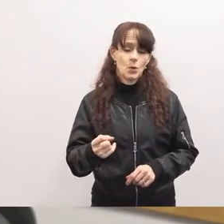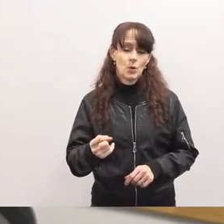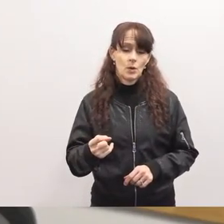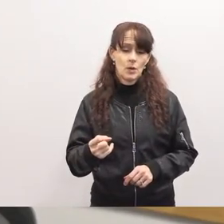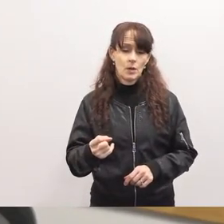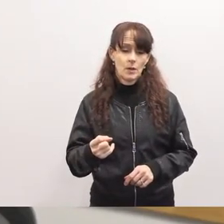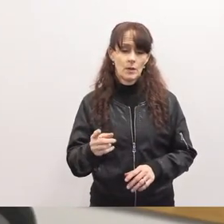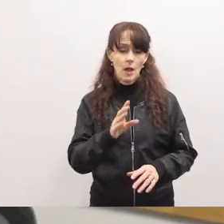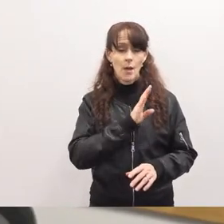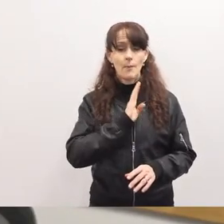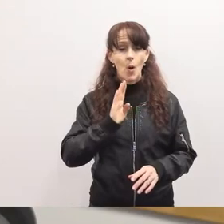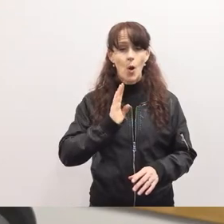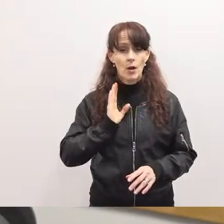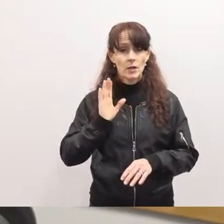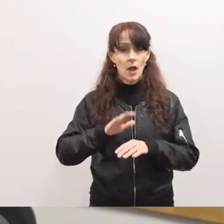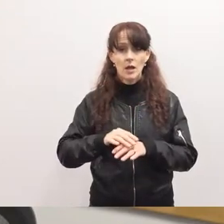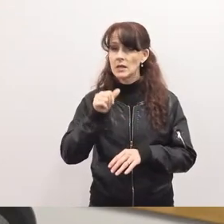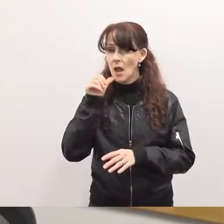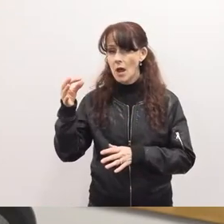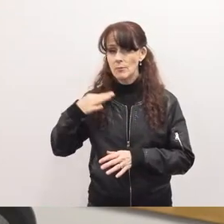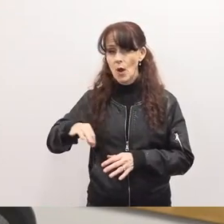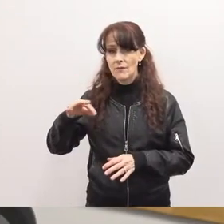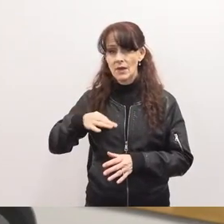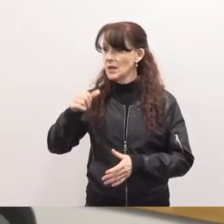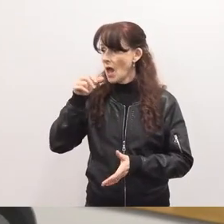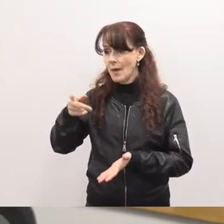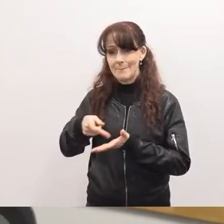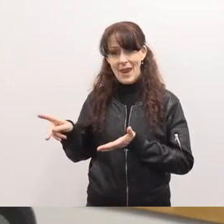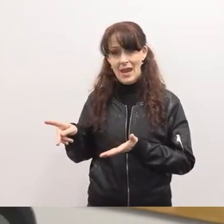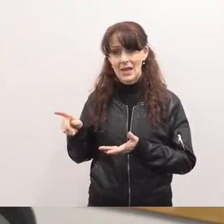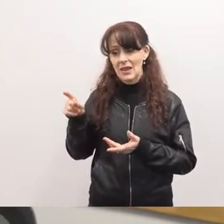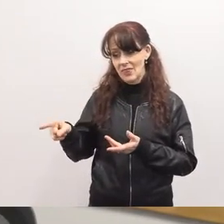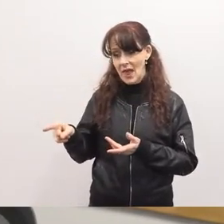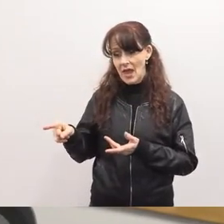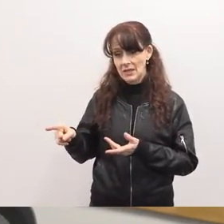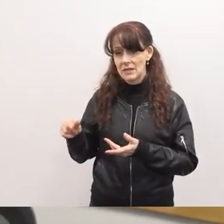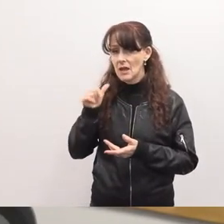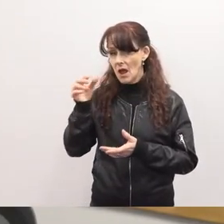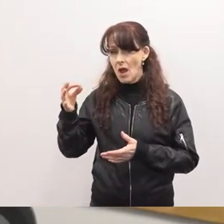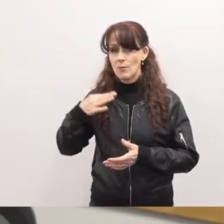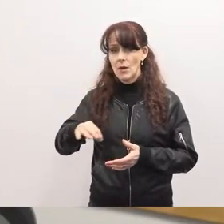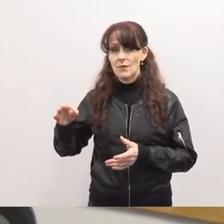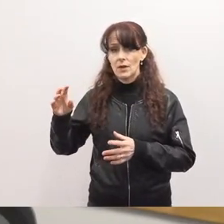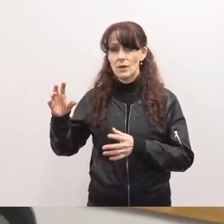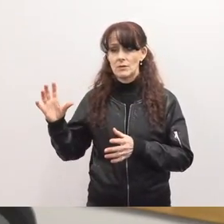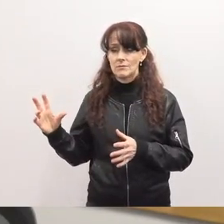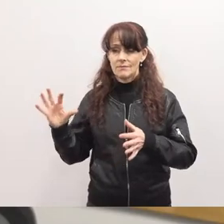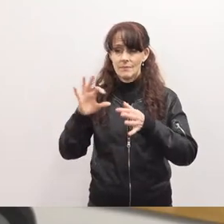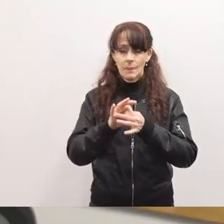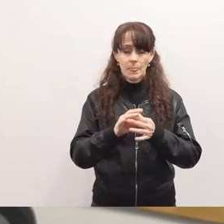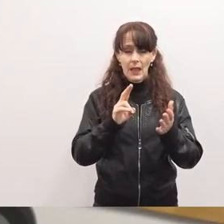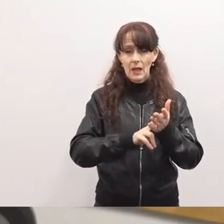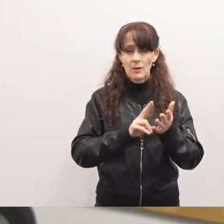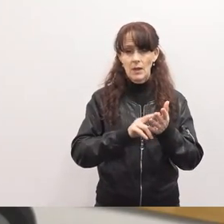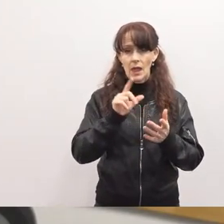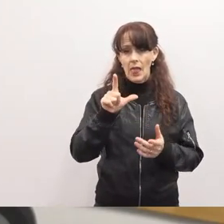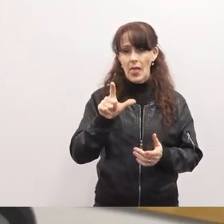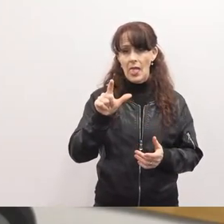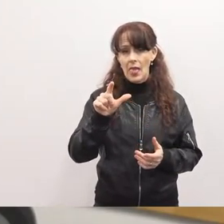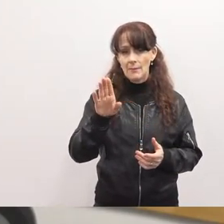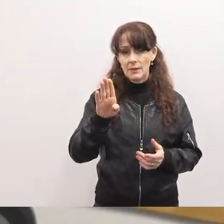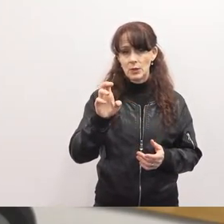if you're a board member on a nonprofit and you're not paid, if that nonprofit decides to do business or contract with Long Beach Unified,